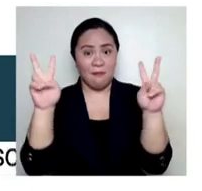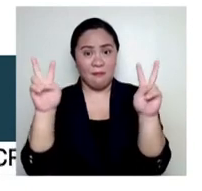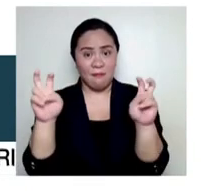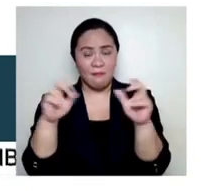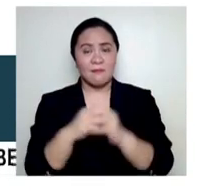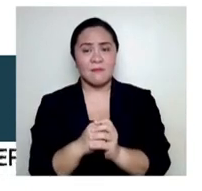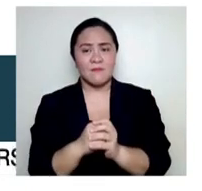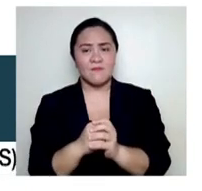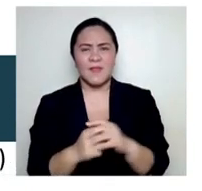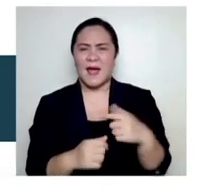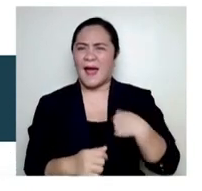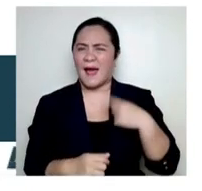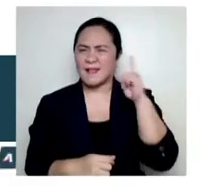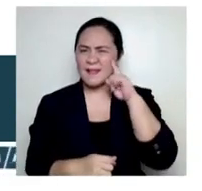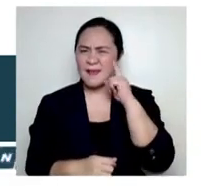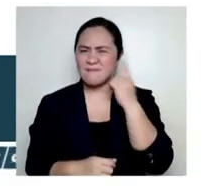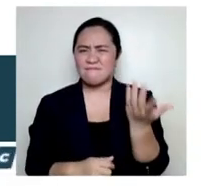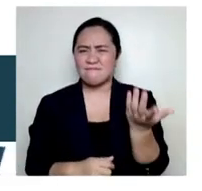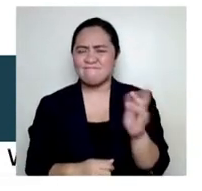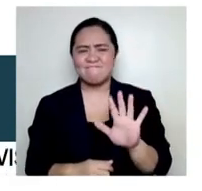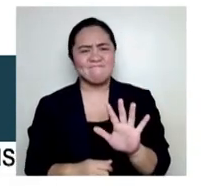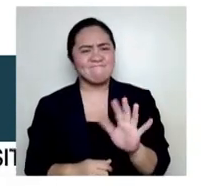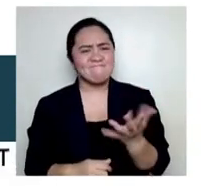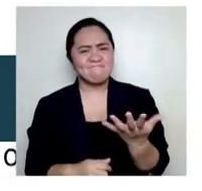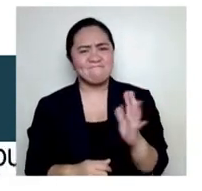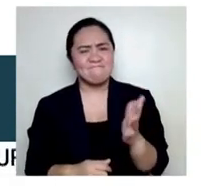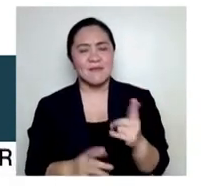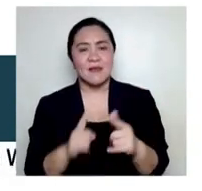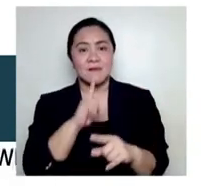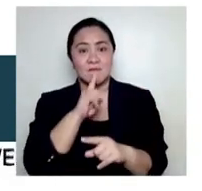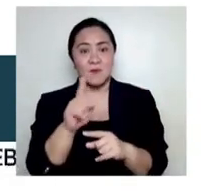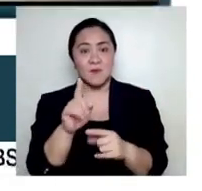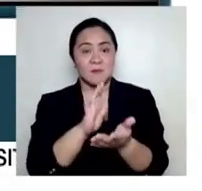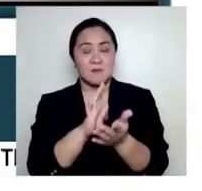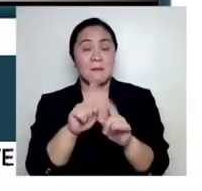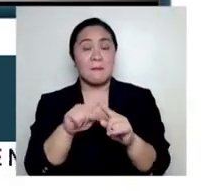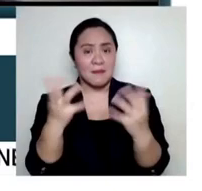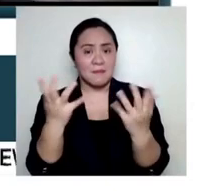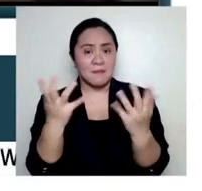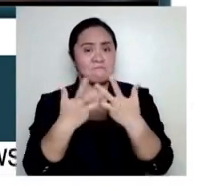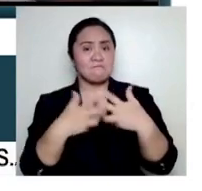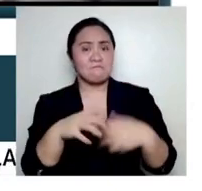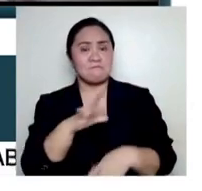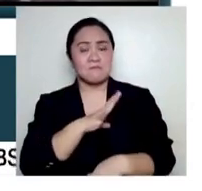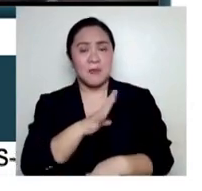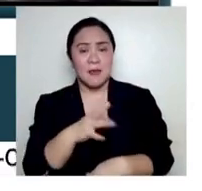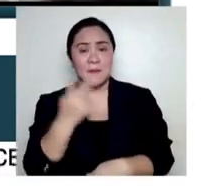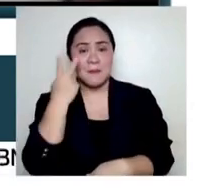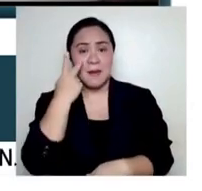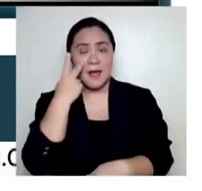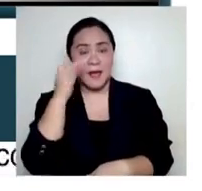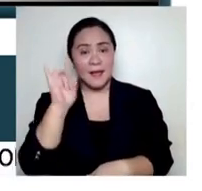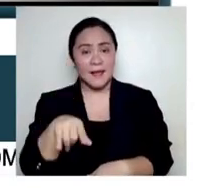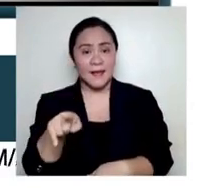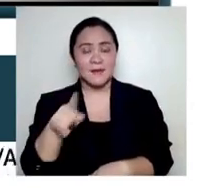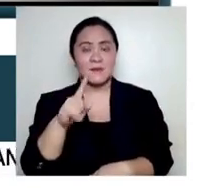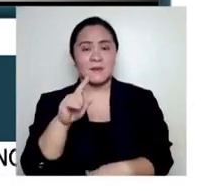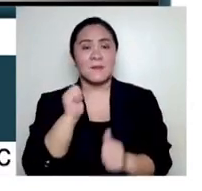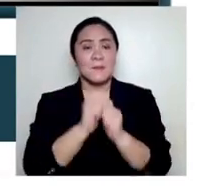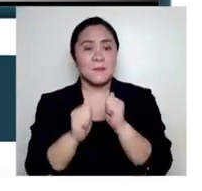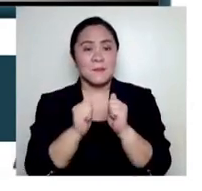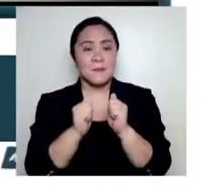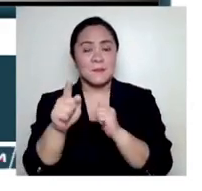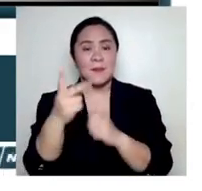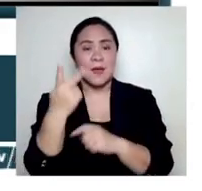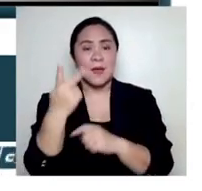I don't see any disharmony there, if you really look at it. When you define